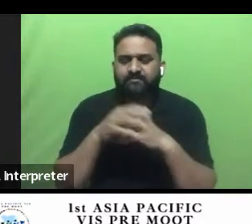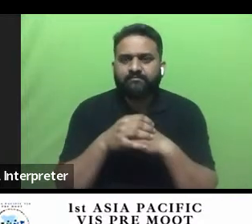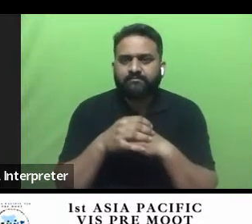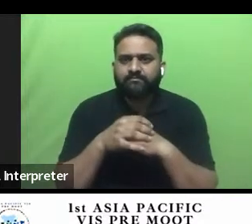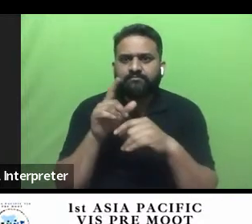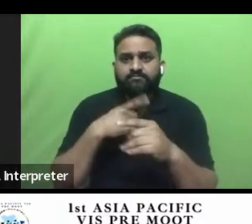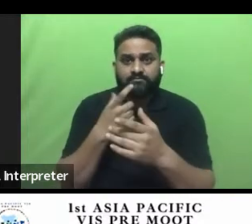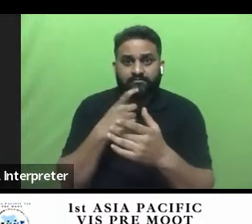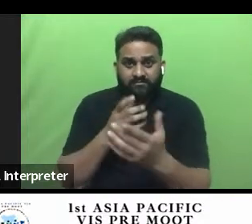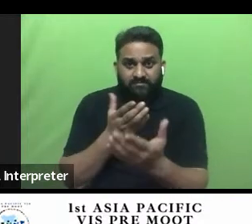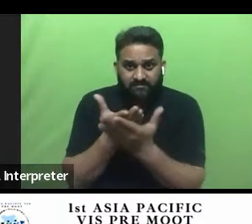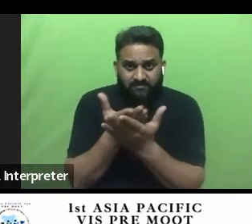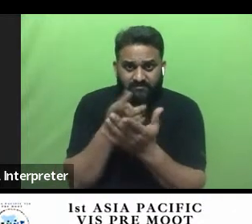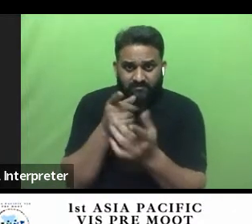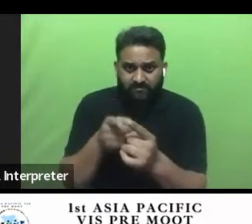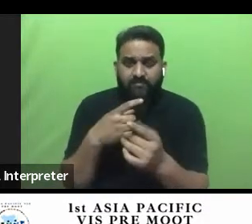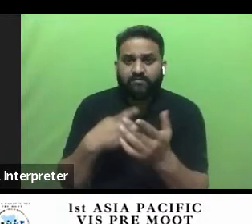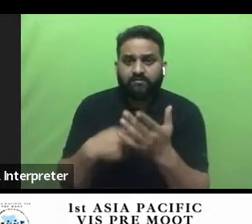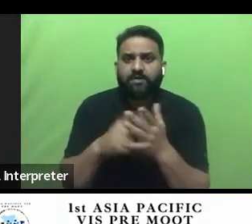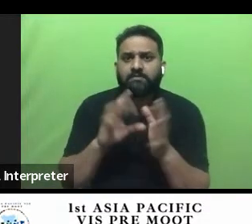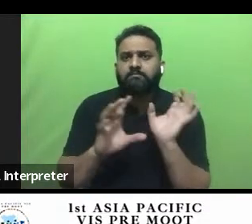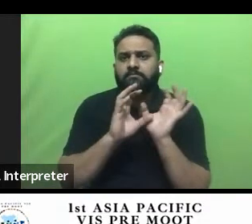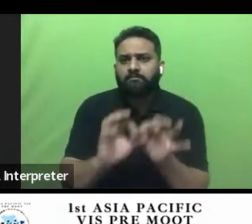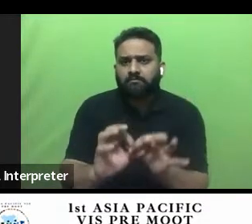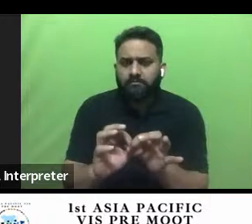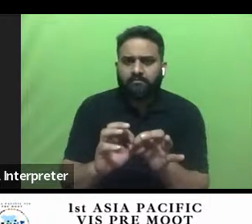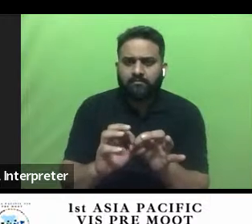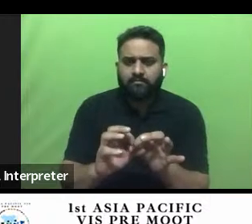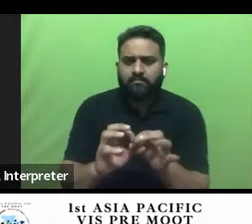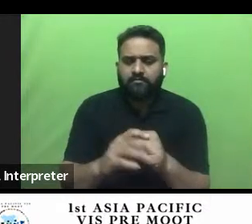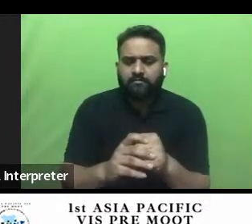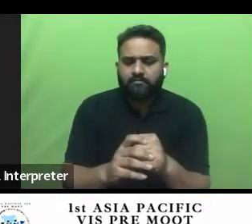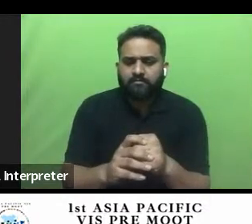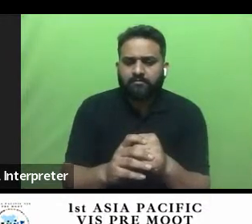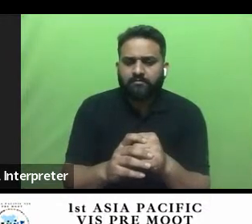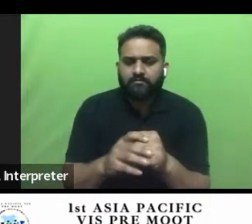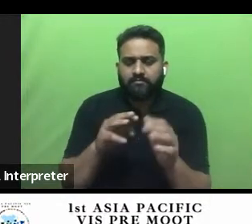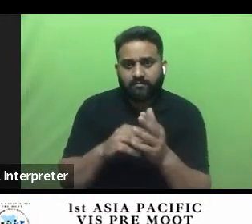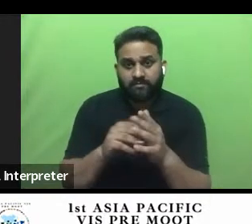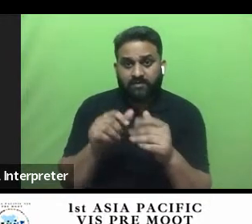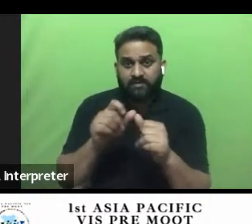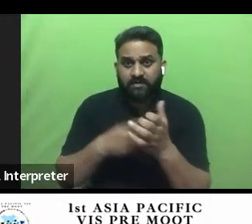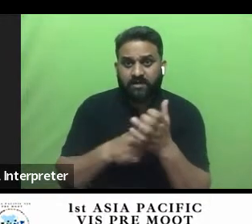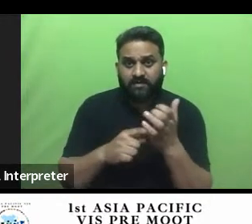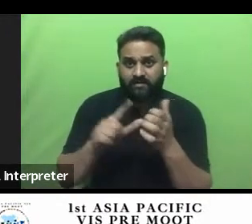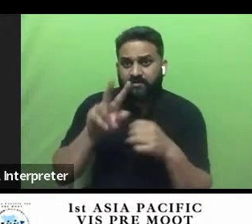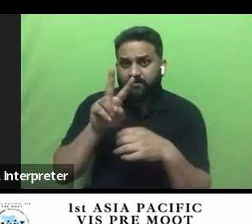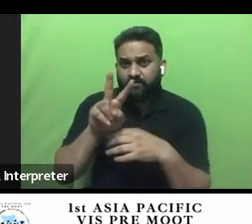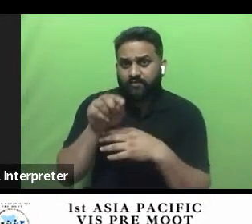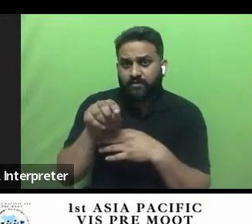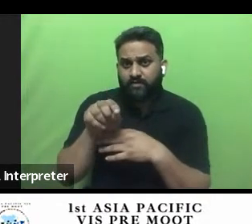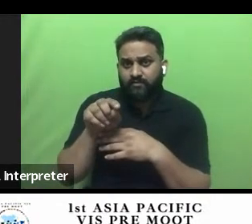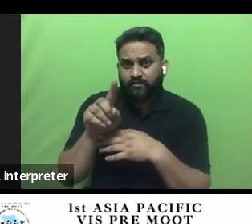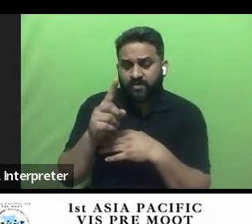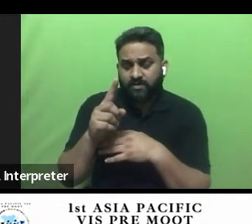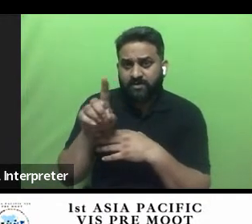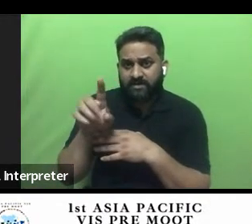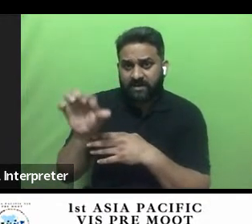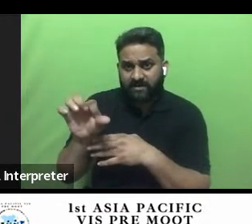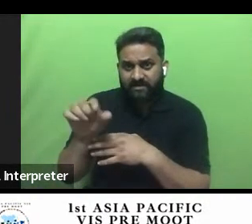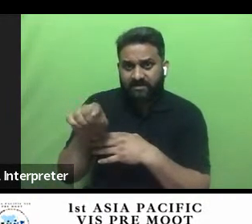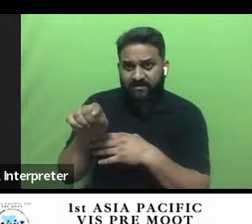clause was validly incorporated by reference. Article 2.119